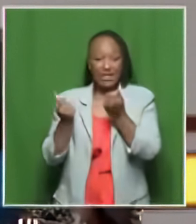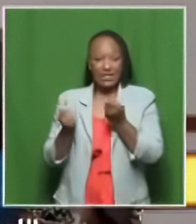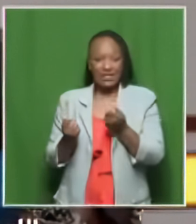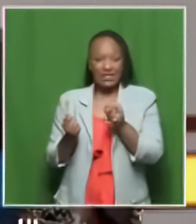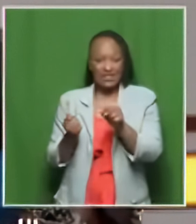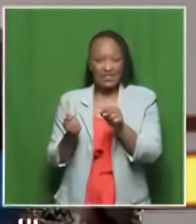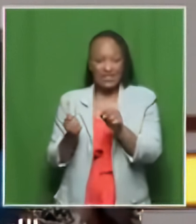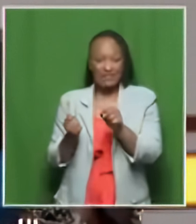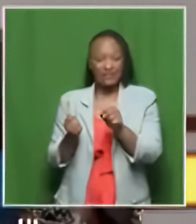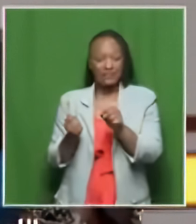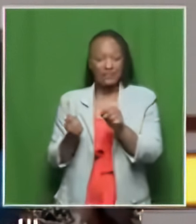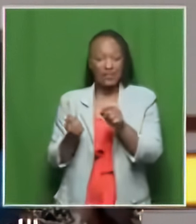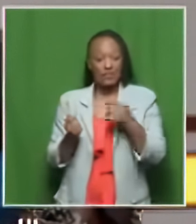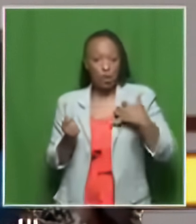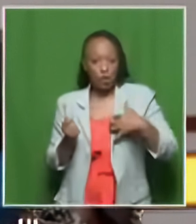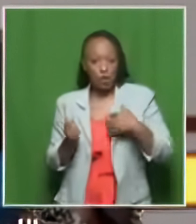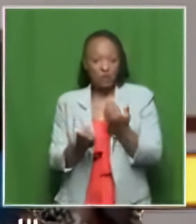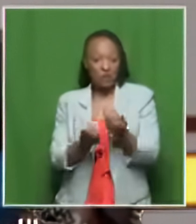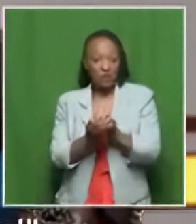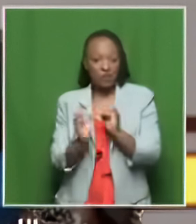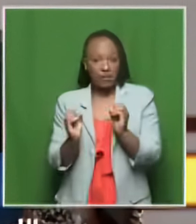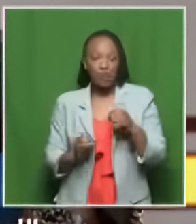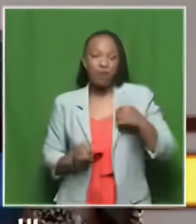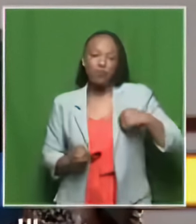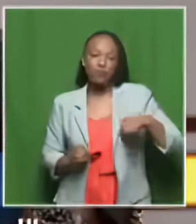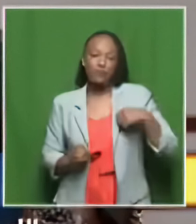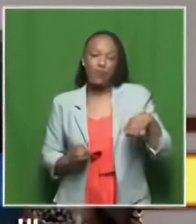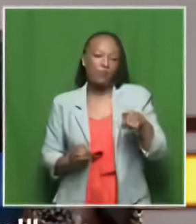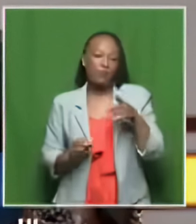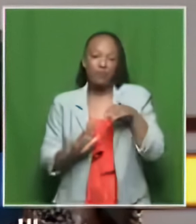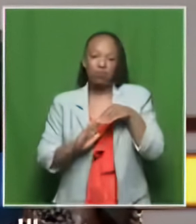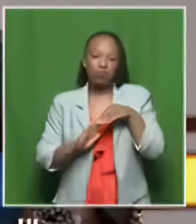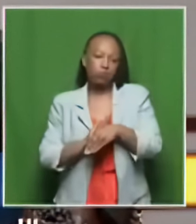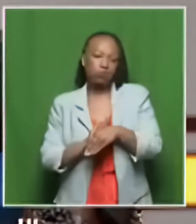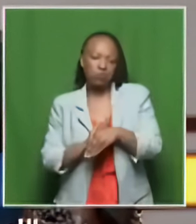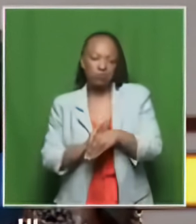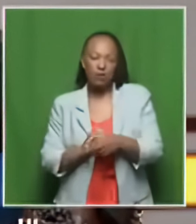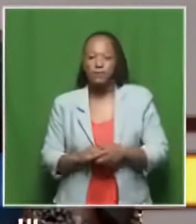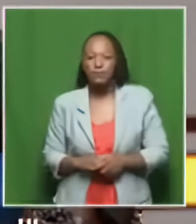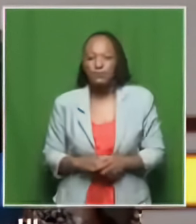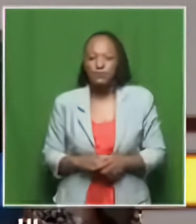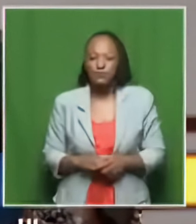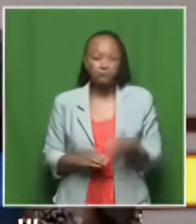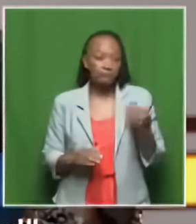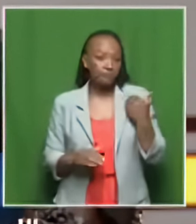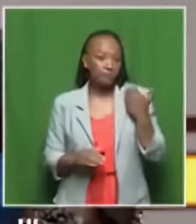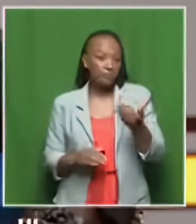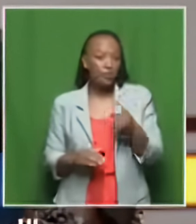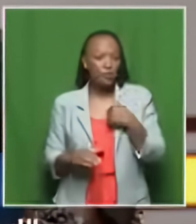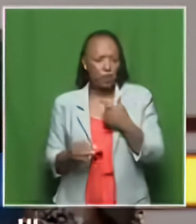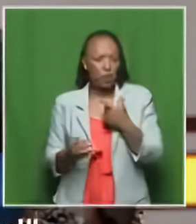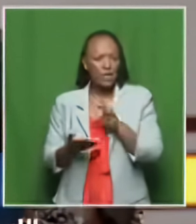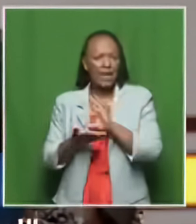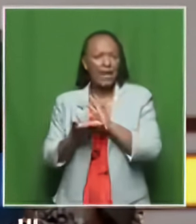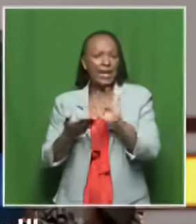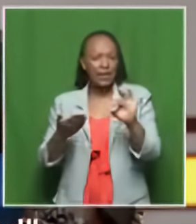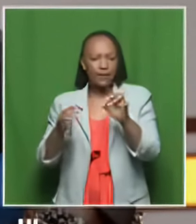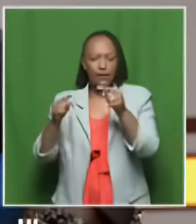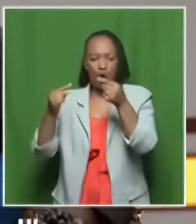of Ekurhuleni, that municipality will not go anywhere. We have been getting clean audit under our